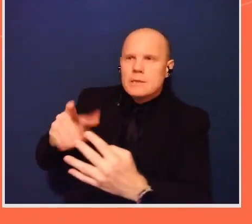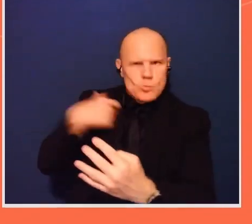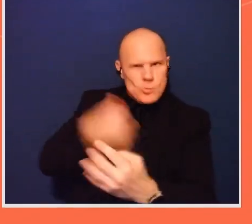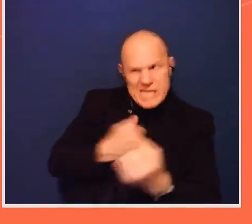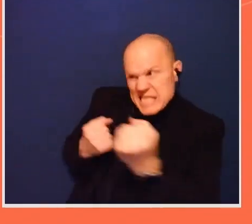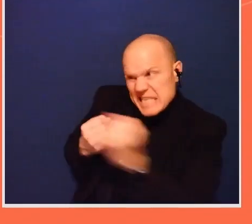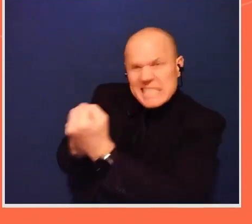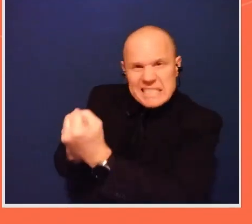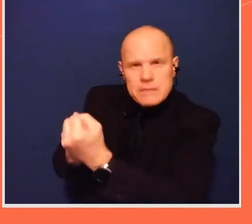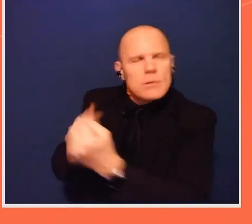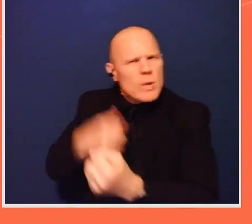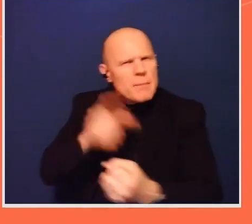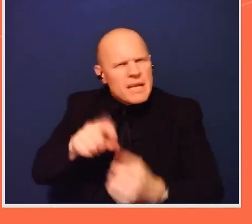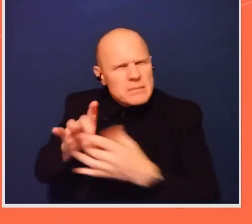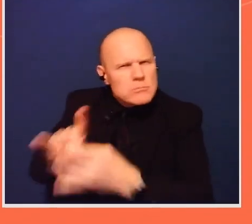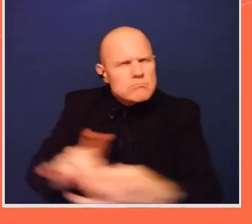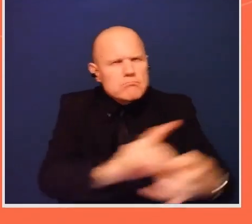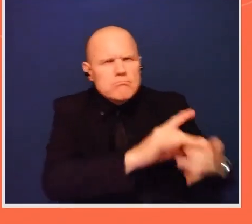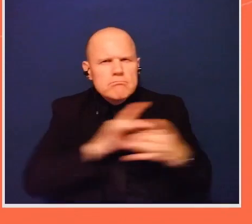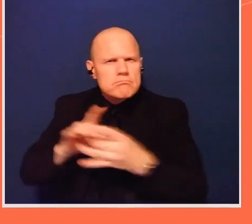bilum ebi raklay, marmasil belaw,